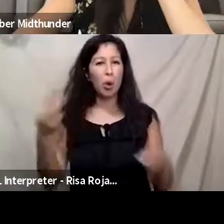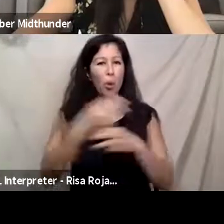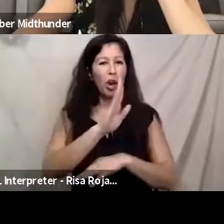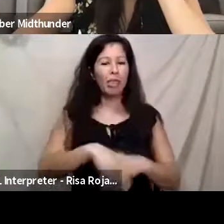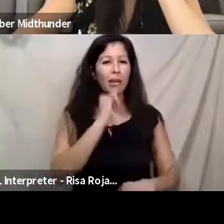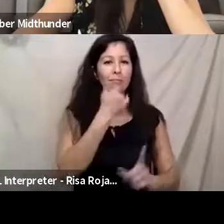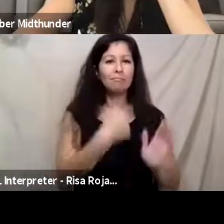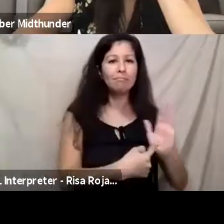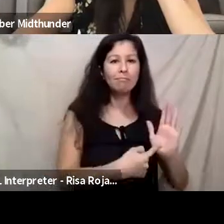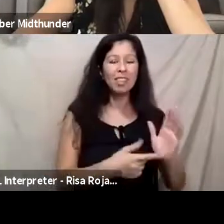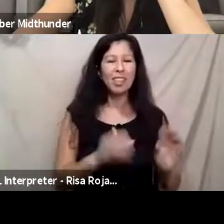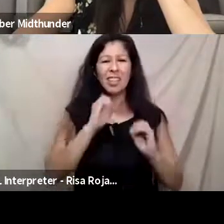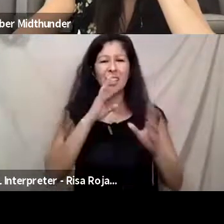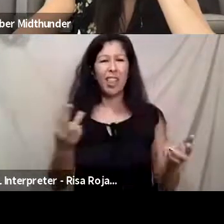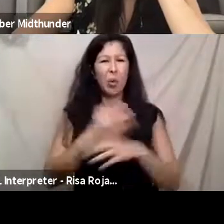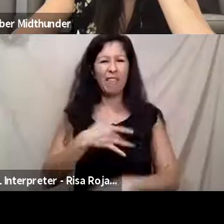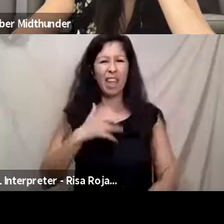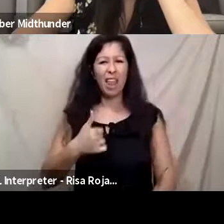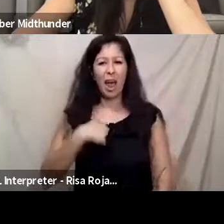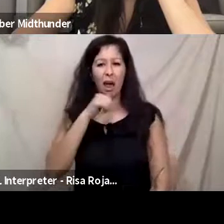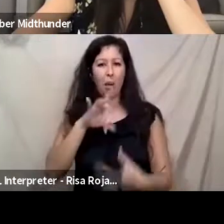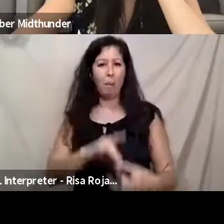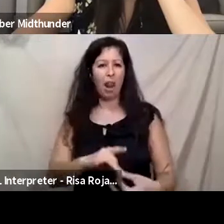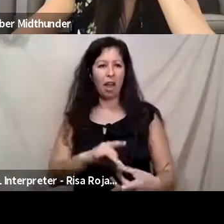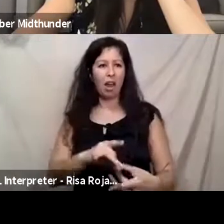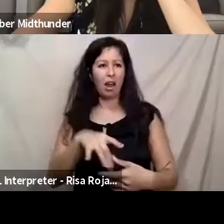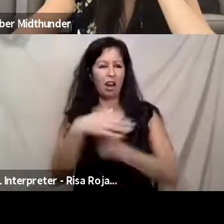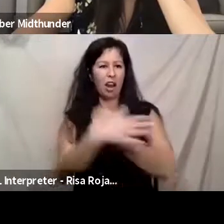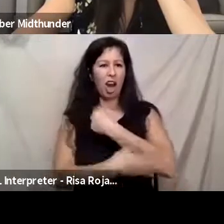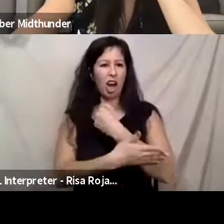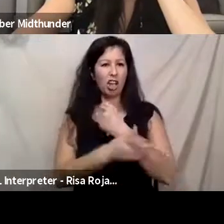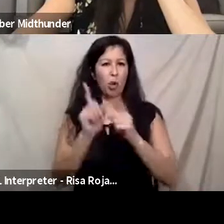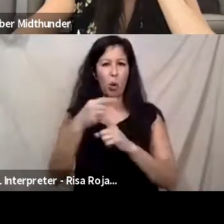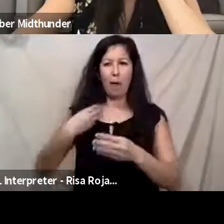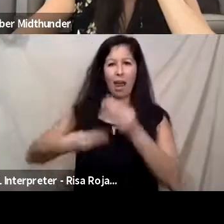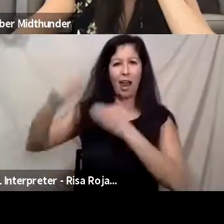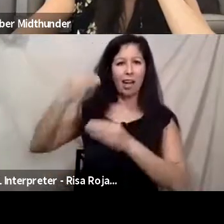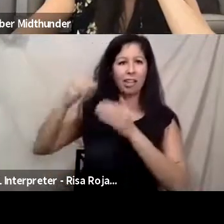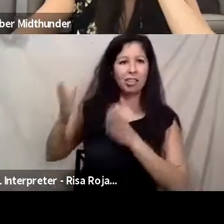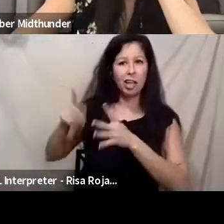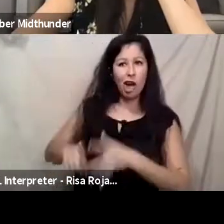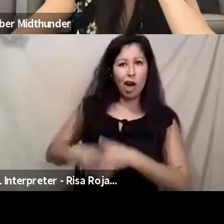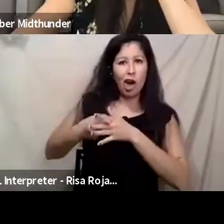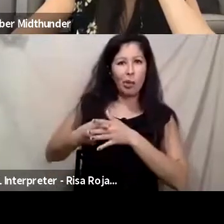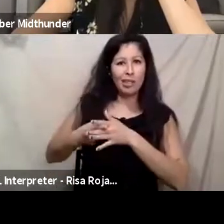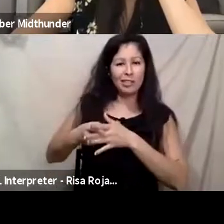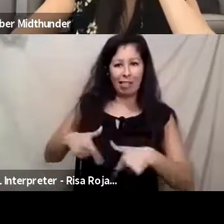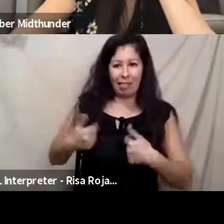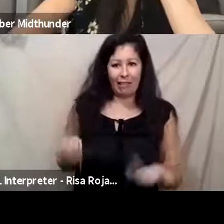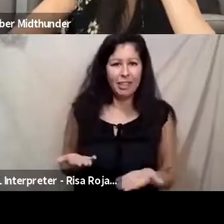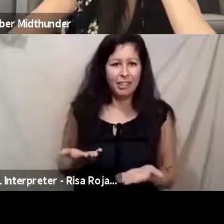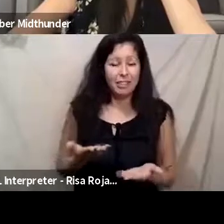tragic than feeling like you don't belong in the country that your ancestors originally walked upon.